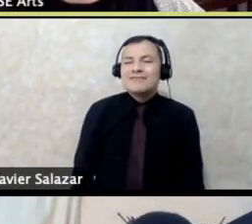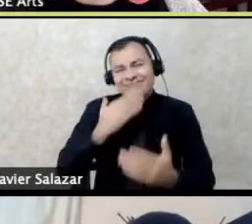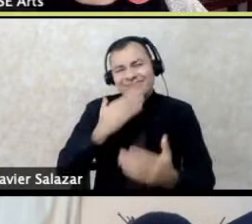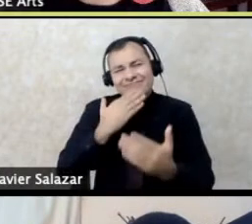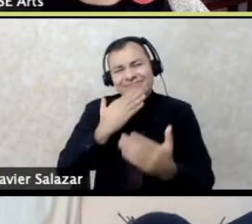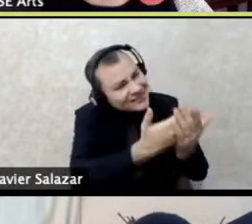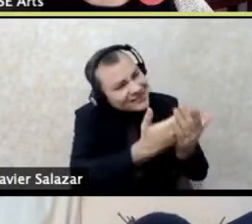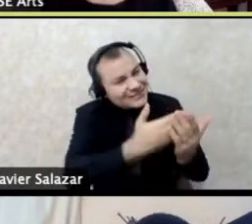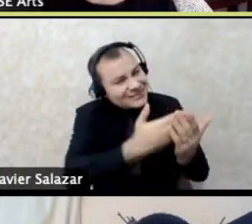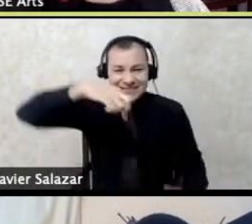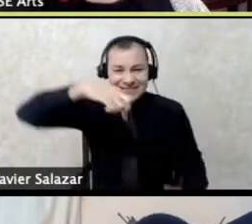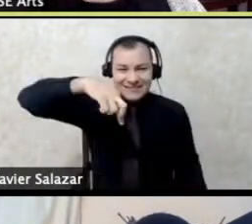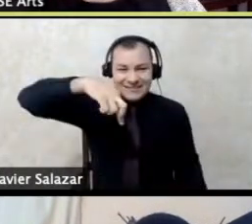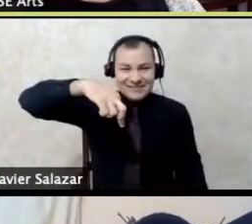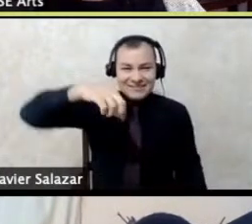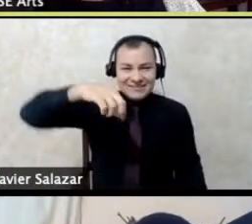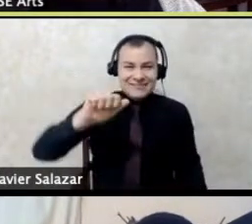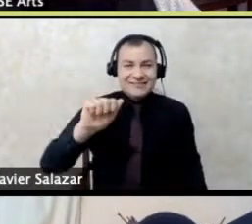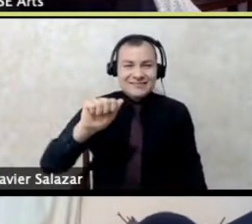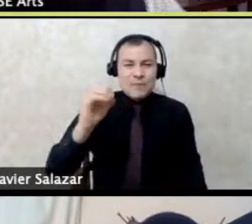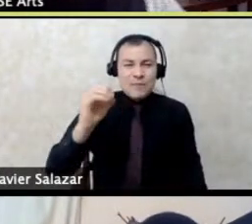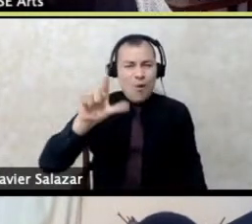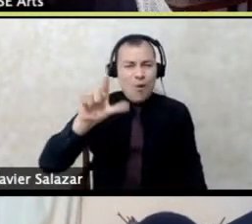Es muy grato estar aquí con ustedes.